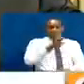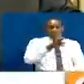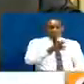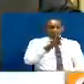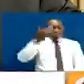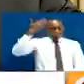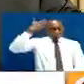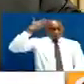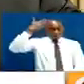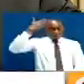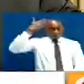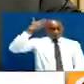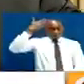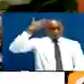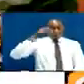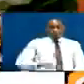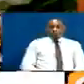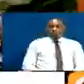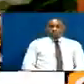to the head.